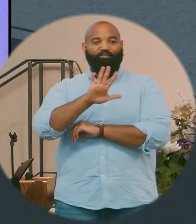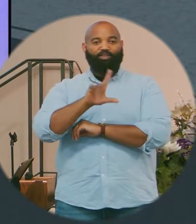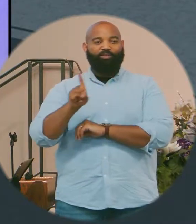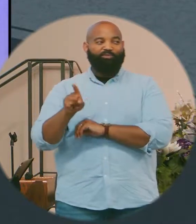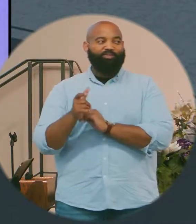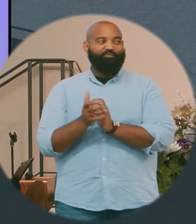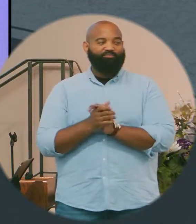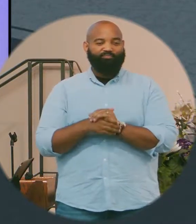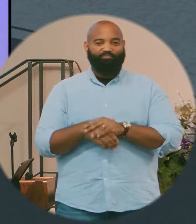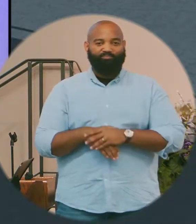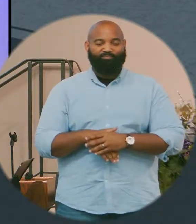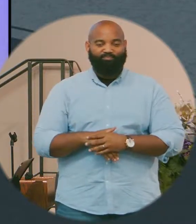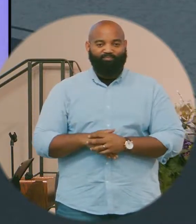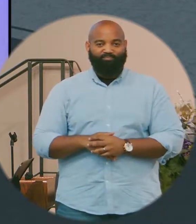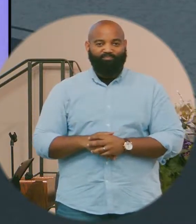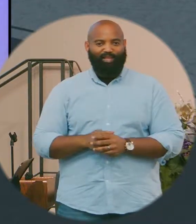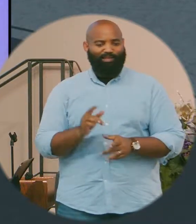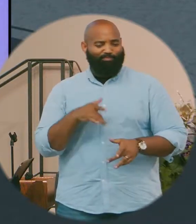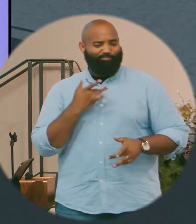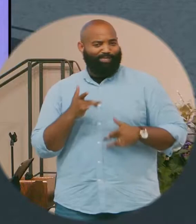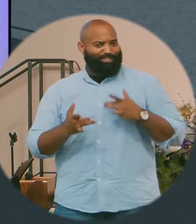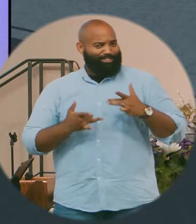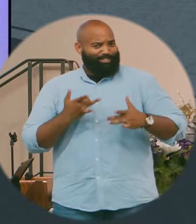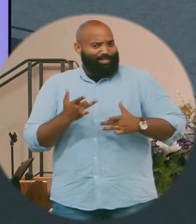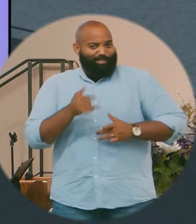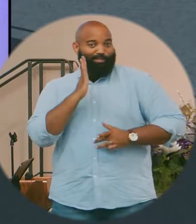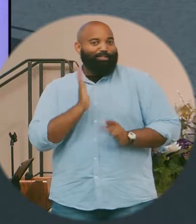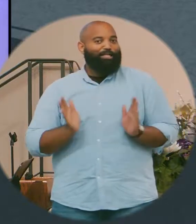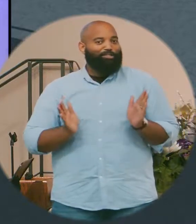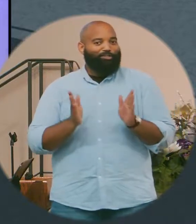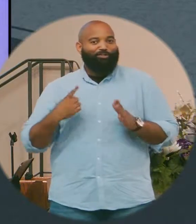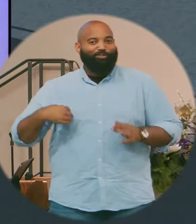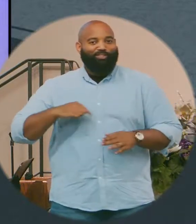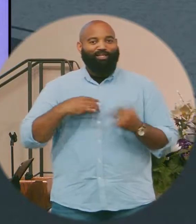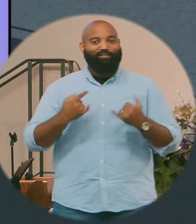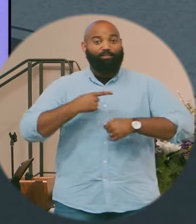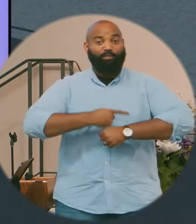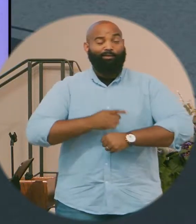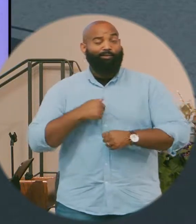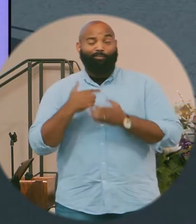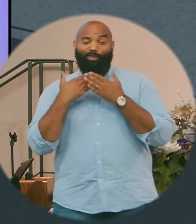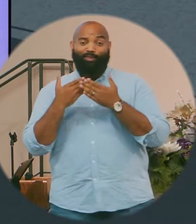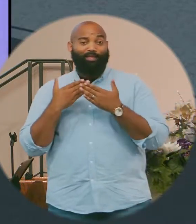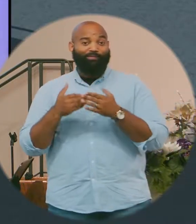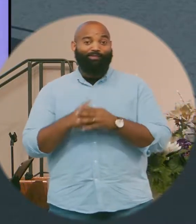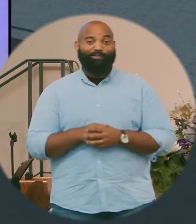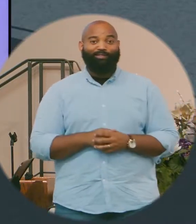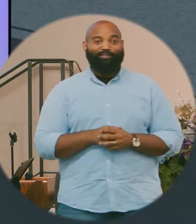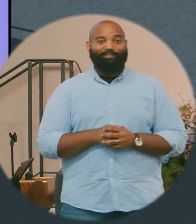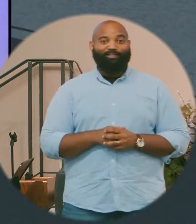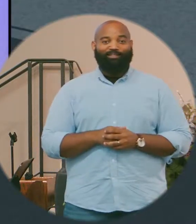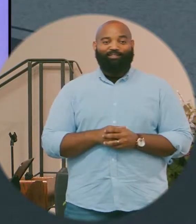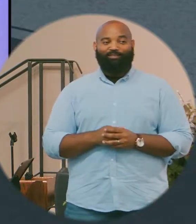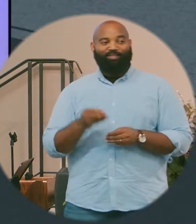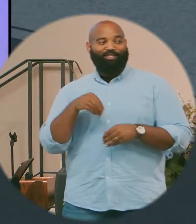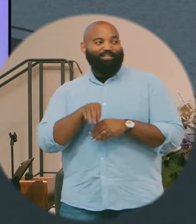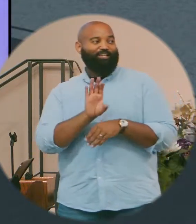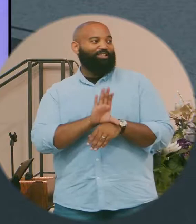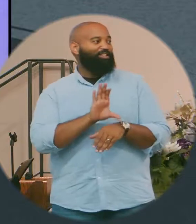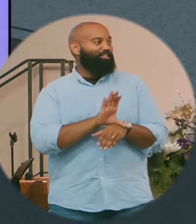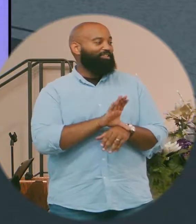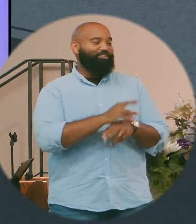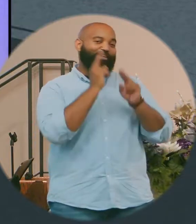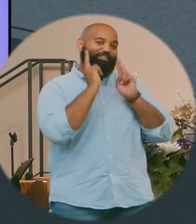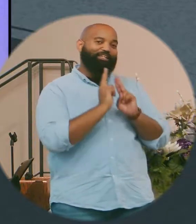what the Lord, how the Lord is going to encourage us today. And I'm grateful. I'm always glad to be in the house. I give honor to